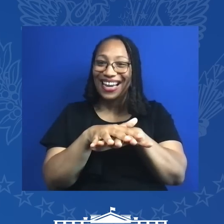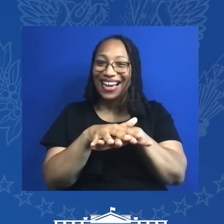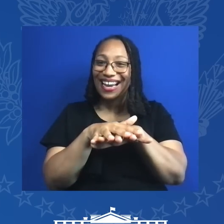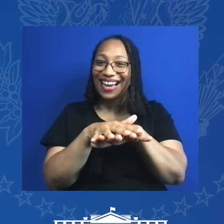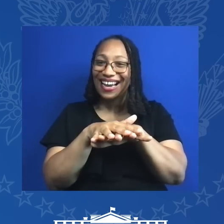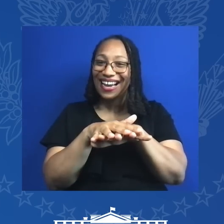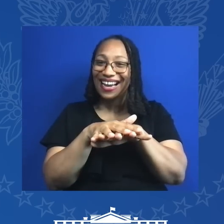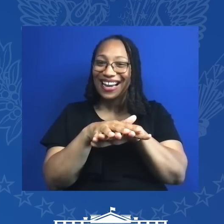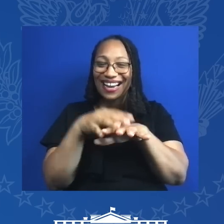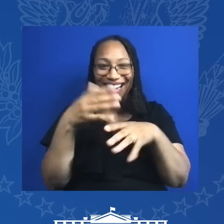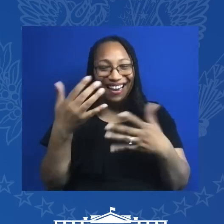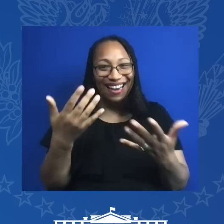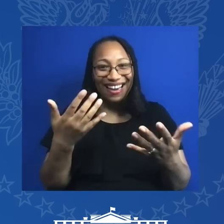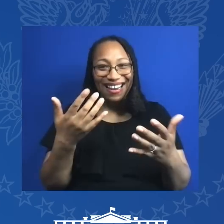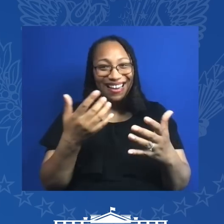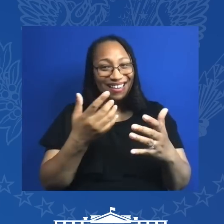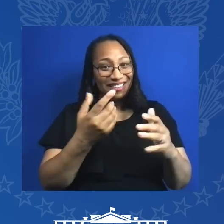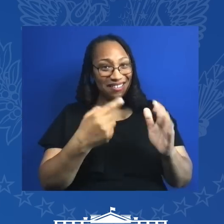a family.